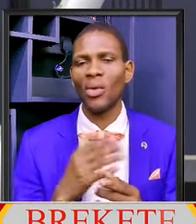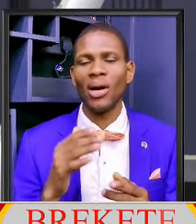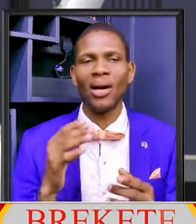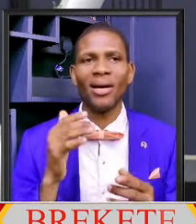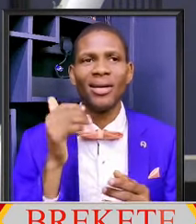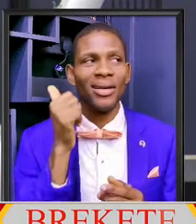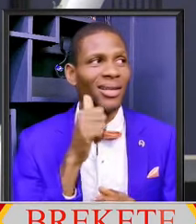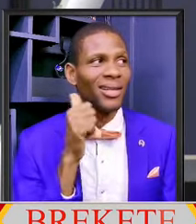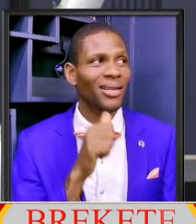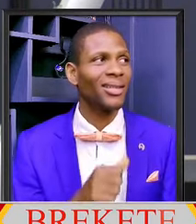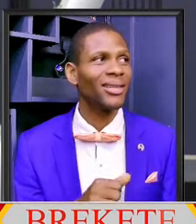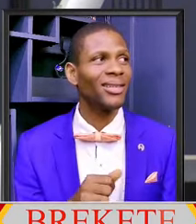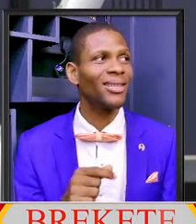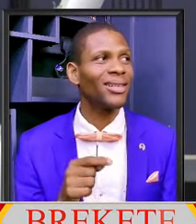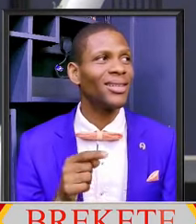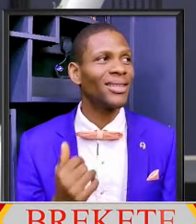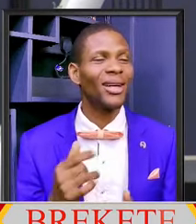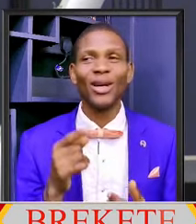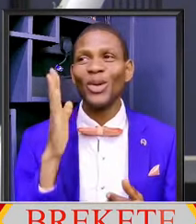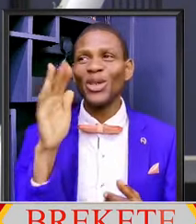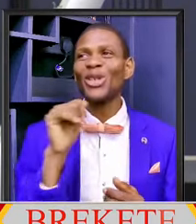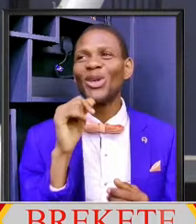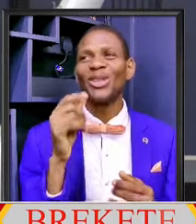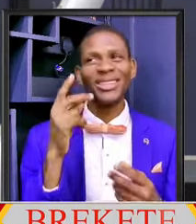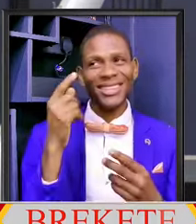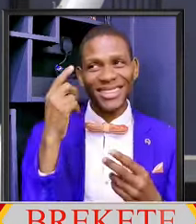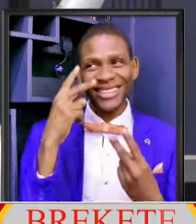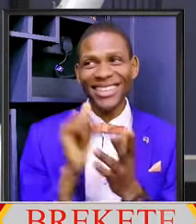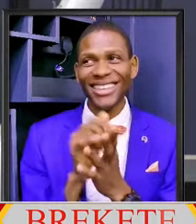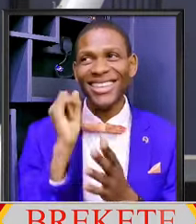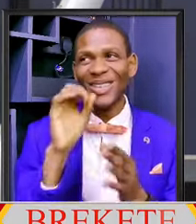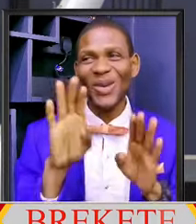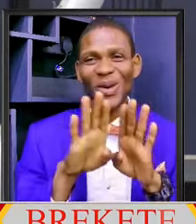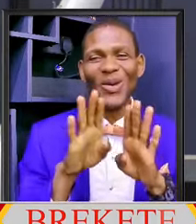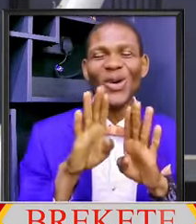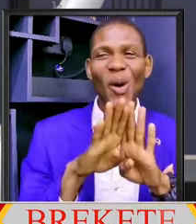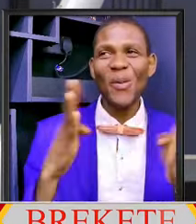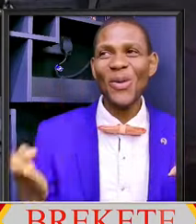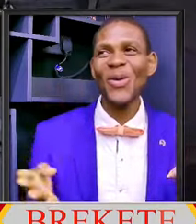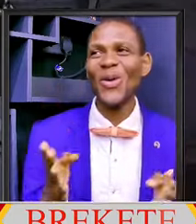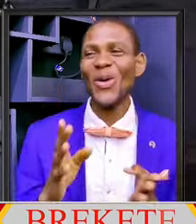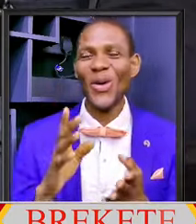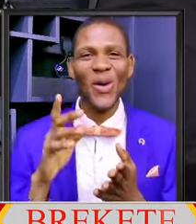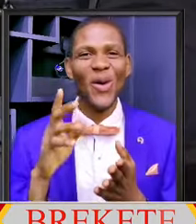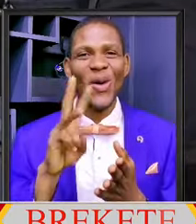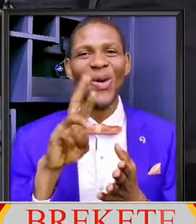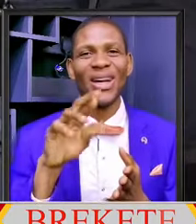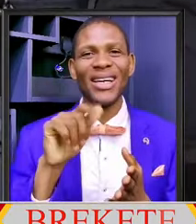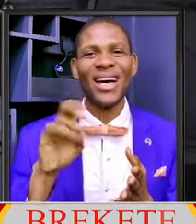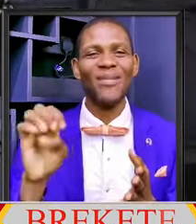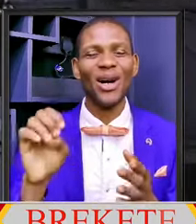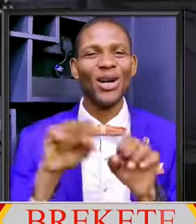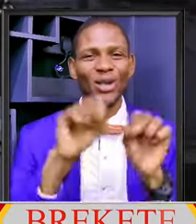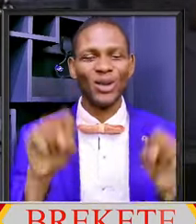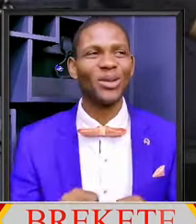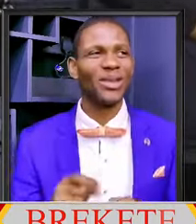Hey, when I trust her, she don't go open shop for selling rapper. Now, so I hear say one man